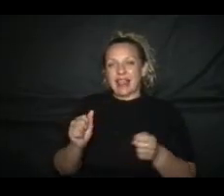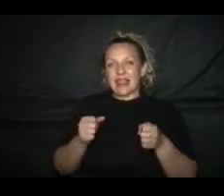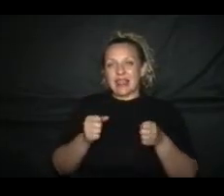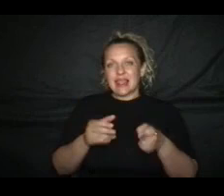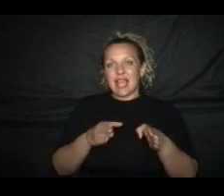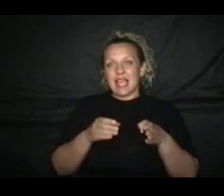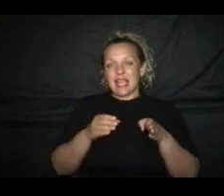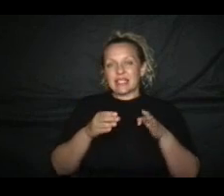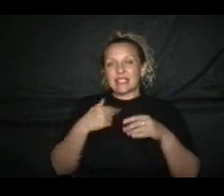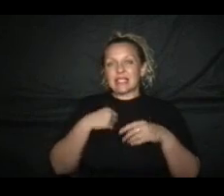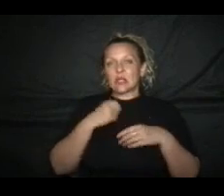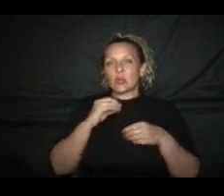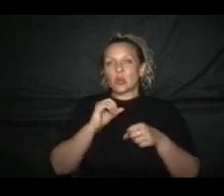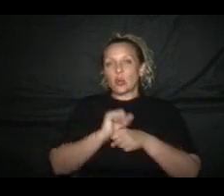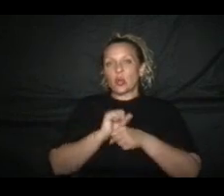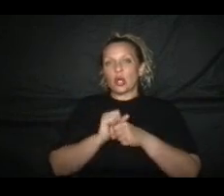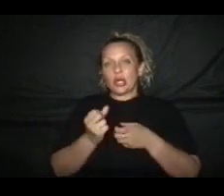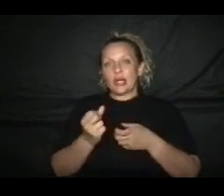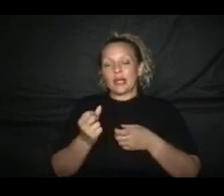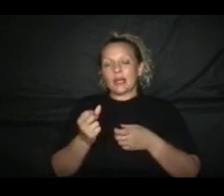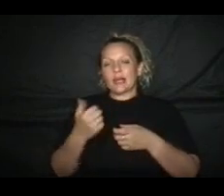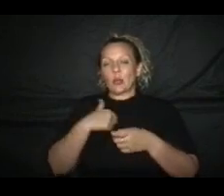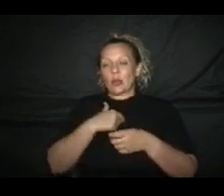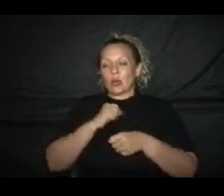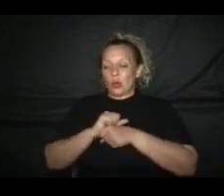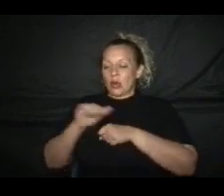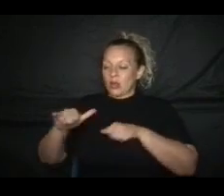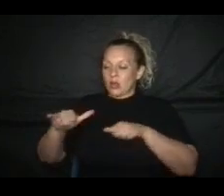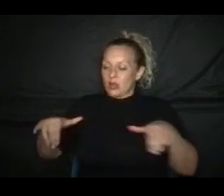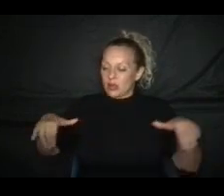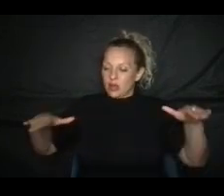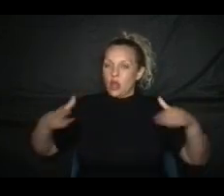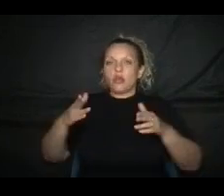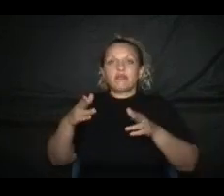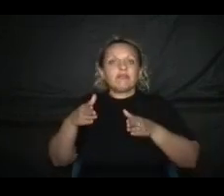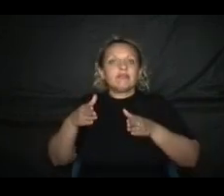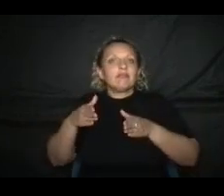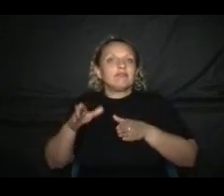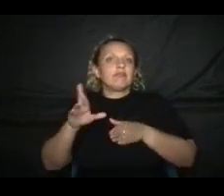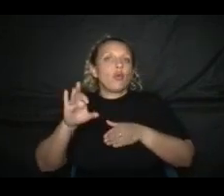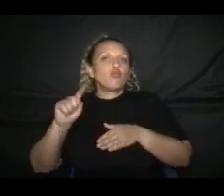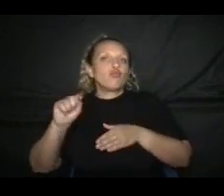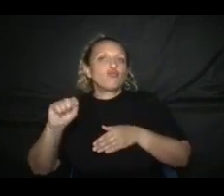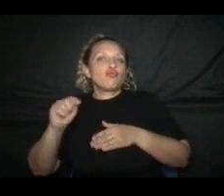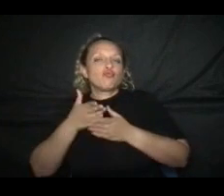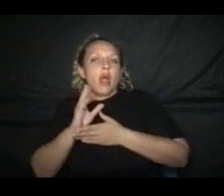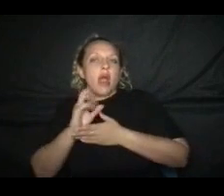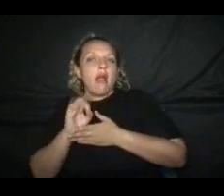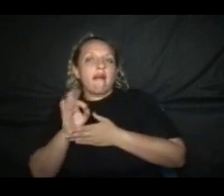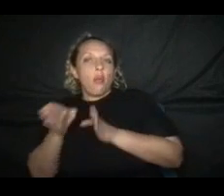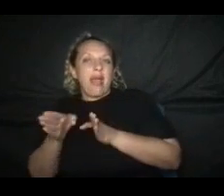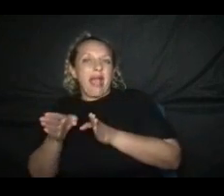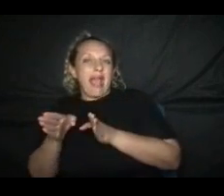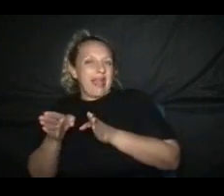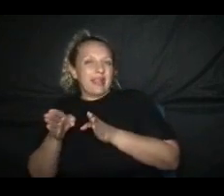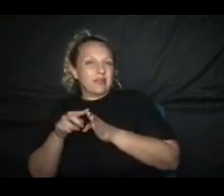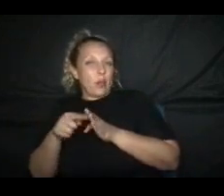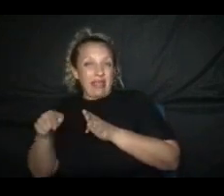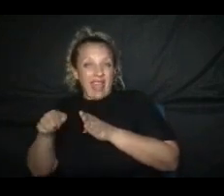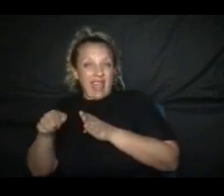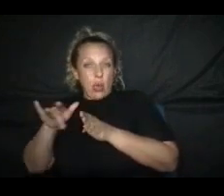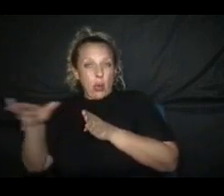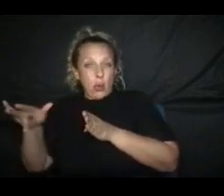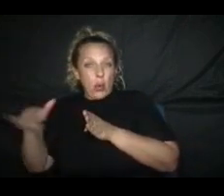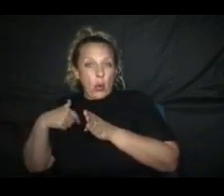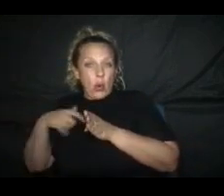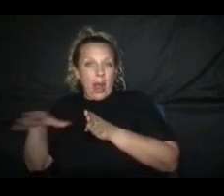working within the existing right-of-ways in order to add modes, not necessarily take away modes. So right now, no, we